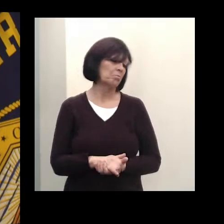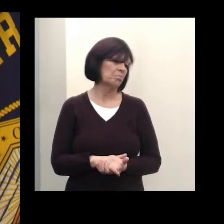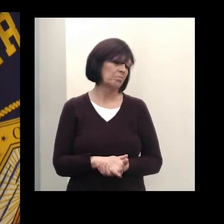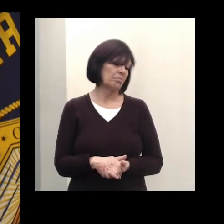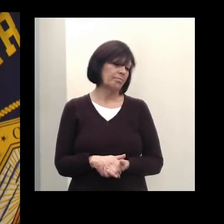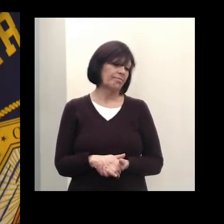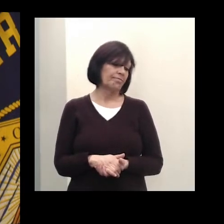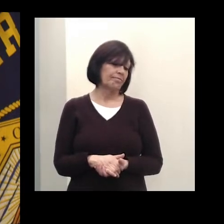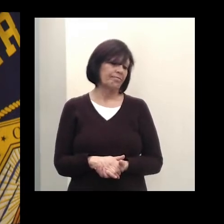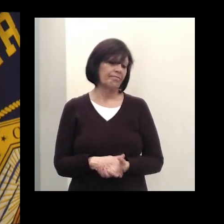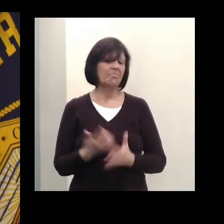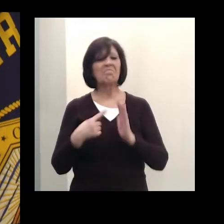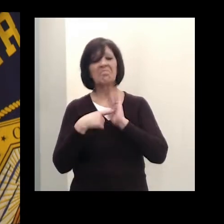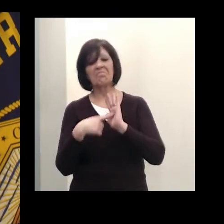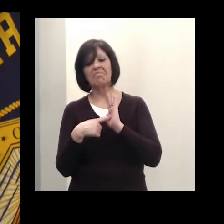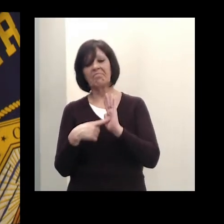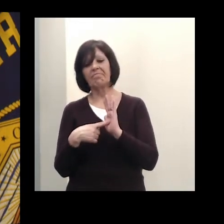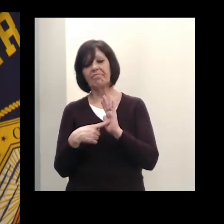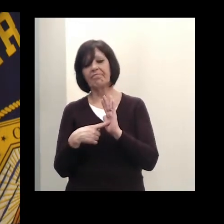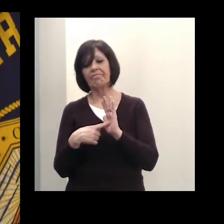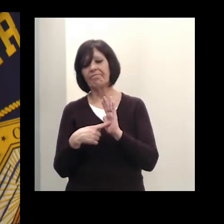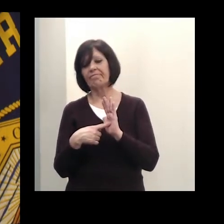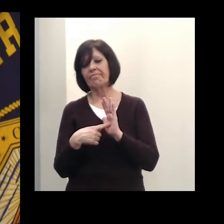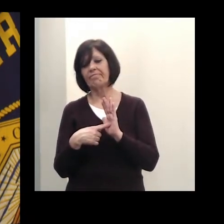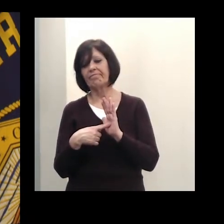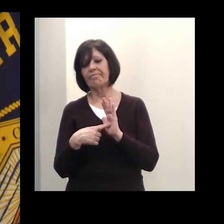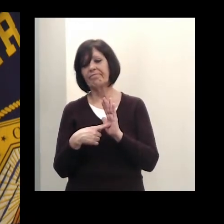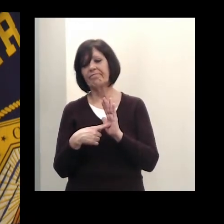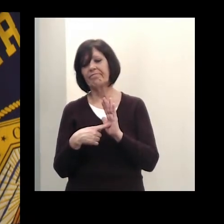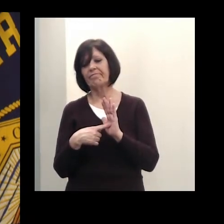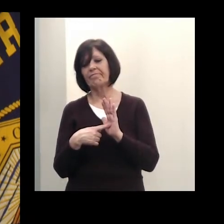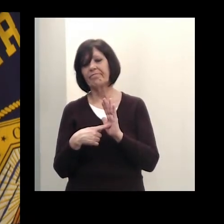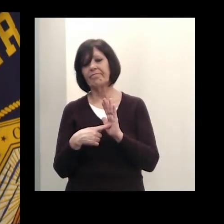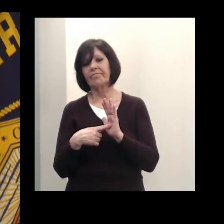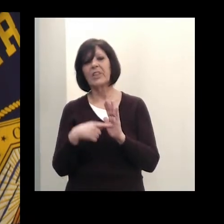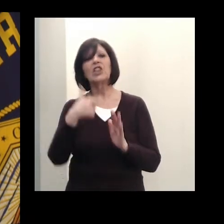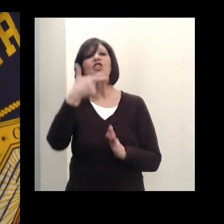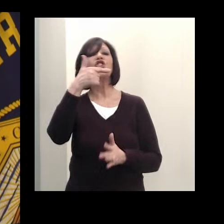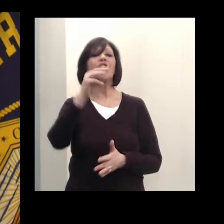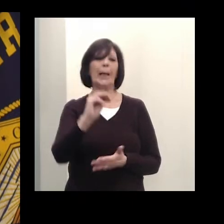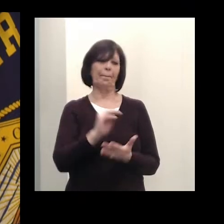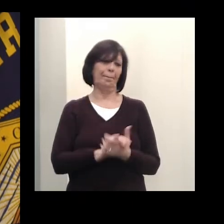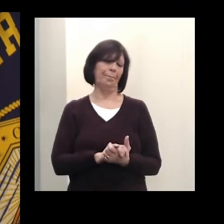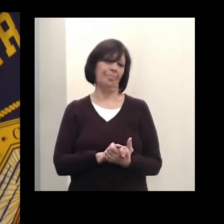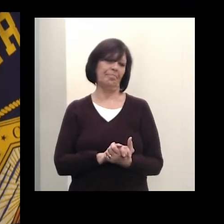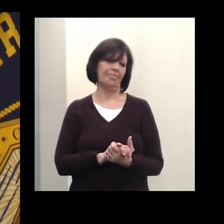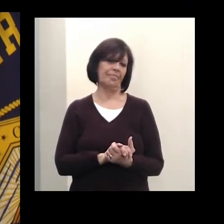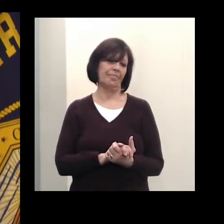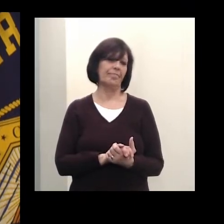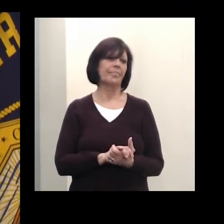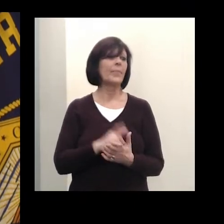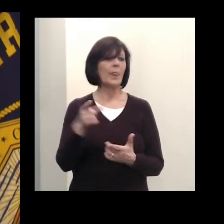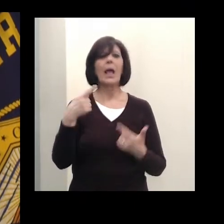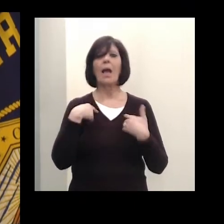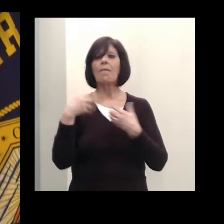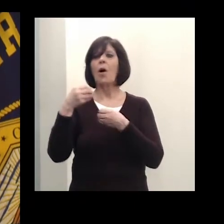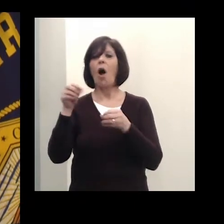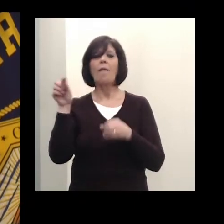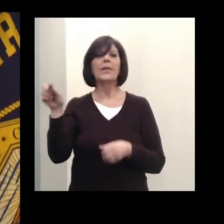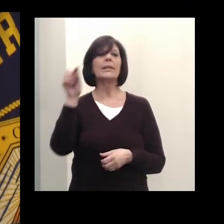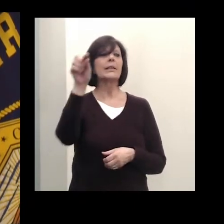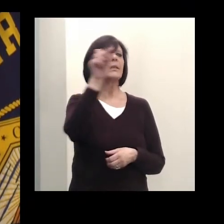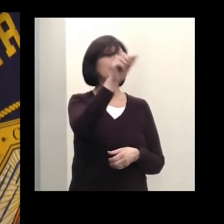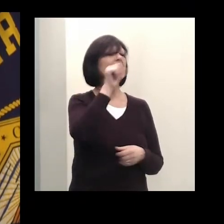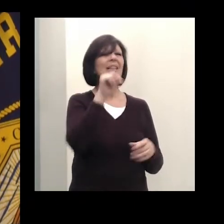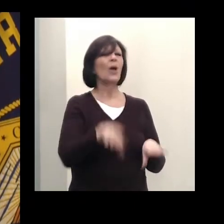An example would be, in some ways, General Motors, which has offices that are not open to the